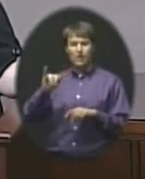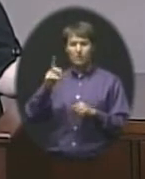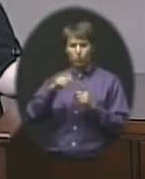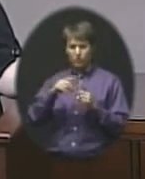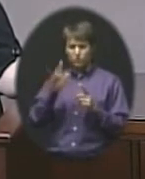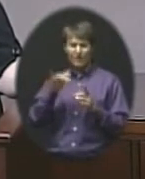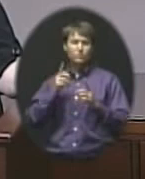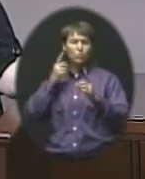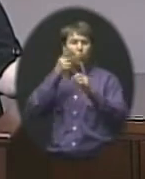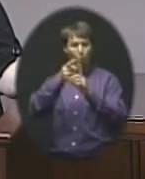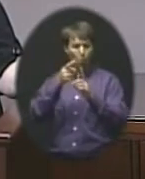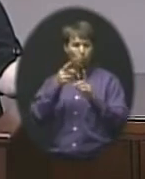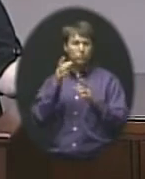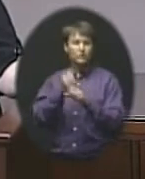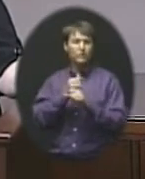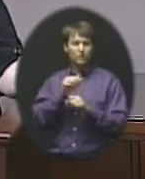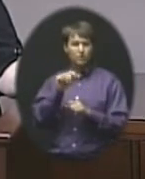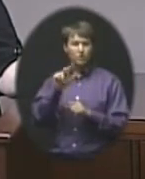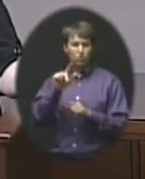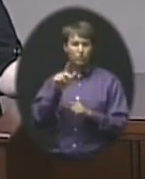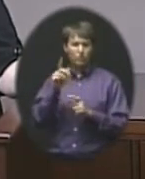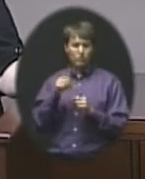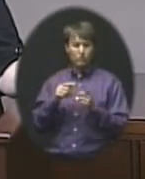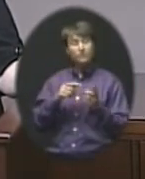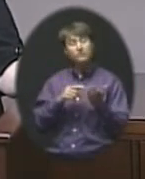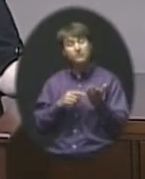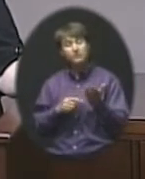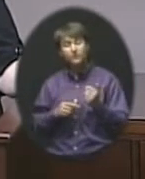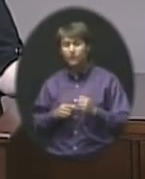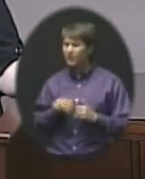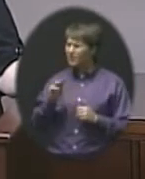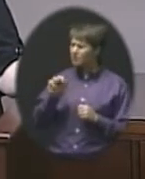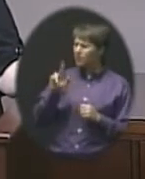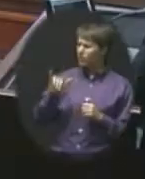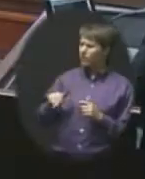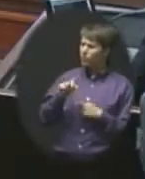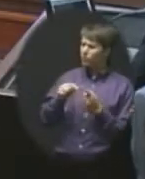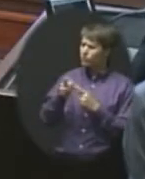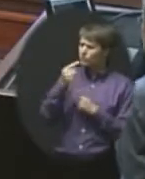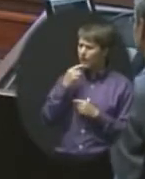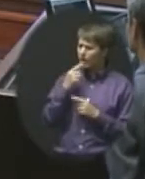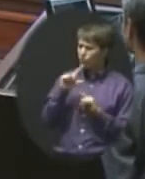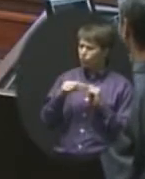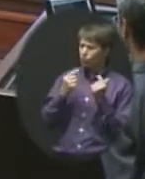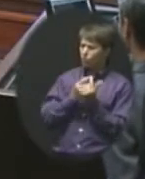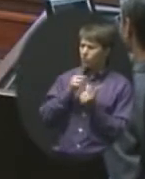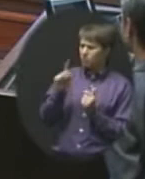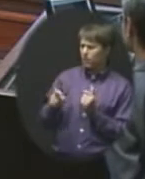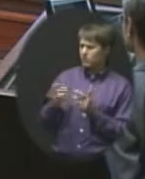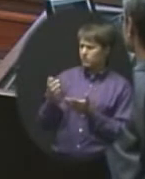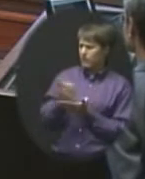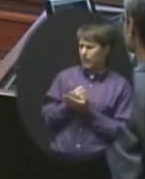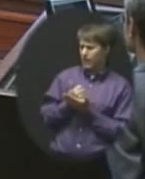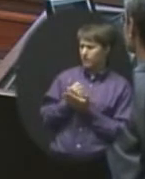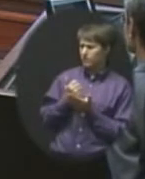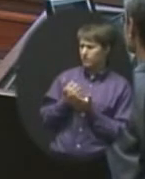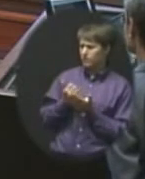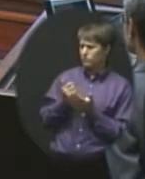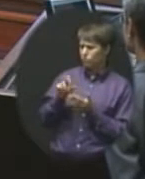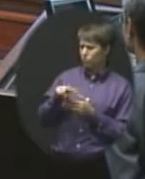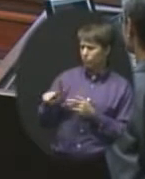target, is to gain that 23. Mary, when you say the group has to gain 22 points,